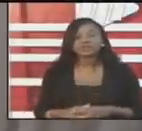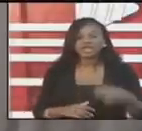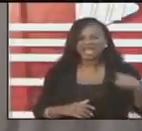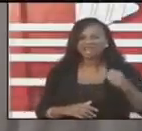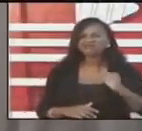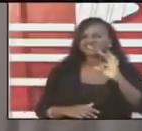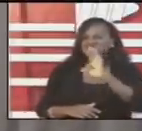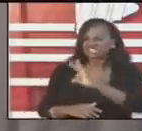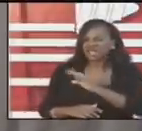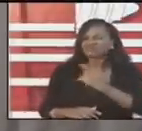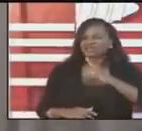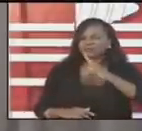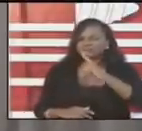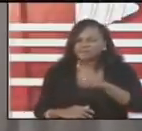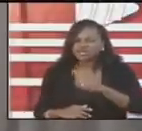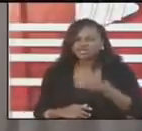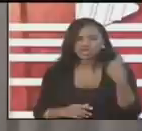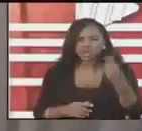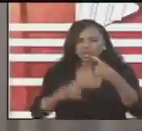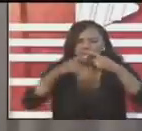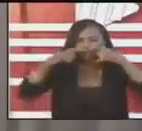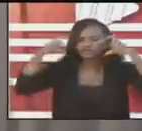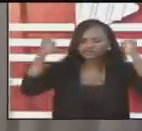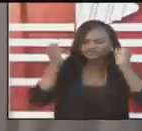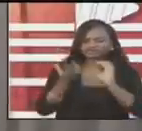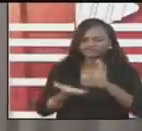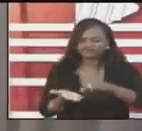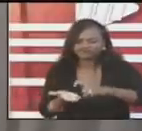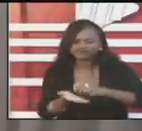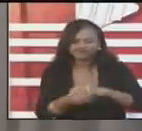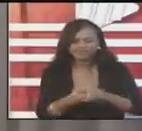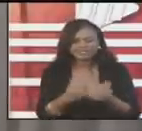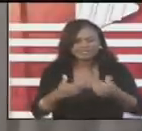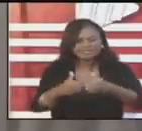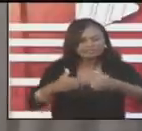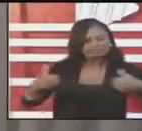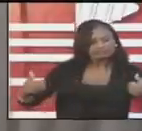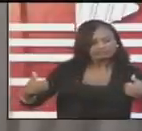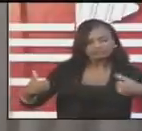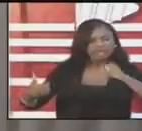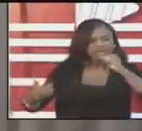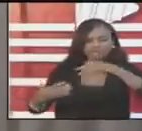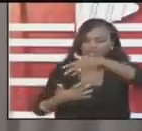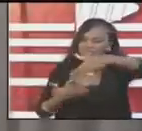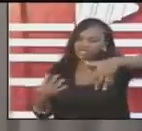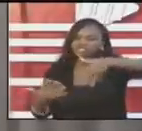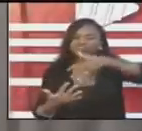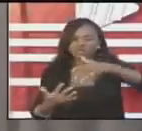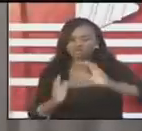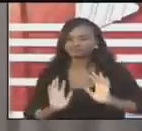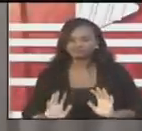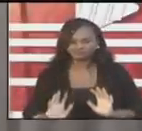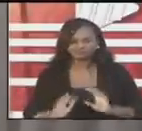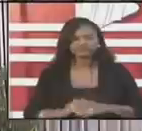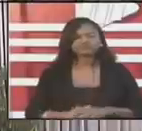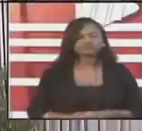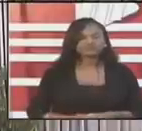them, ensuring that they wear their masks, they sanitize, they stay to themselves for the next 2 days until we can test.